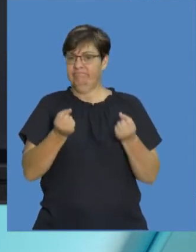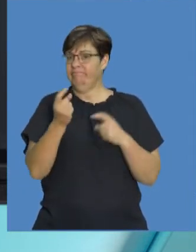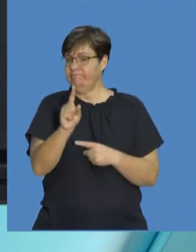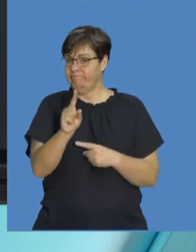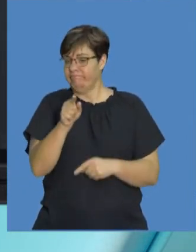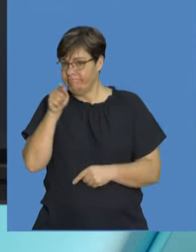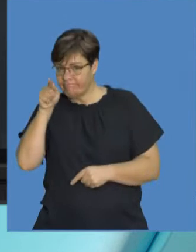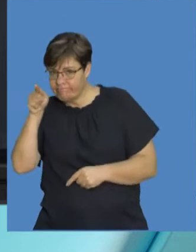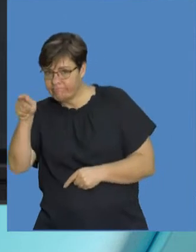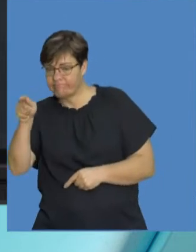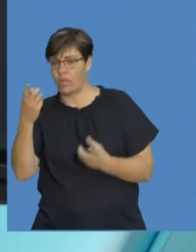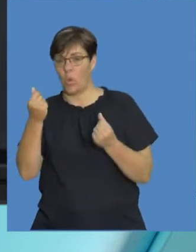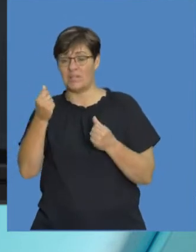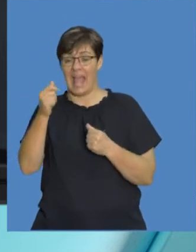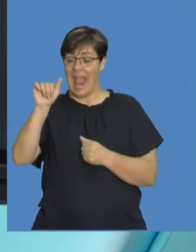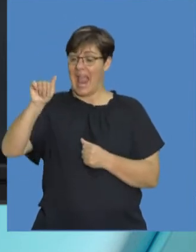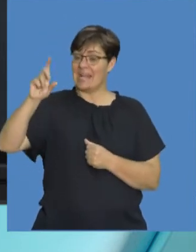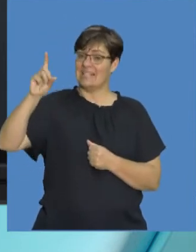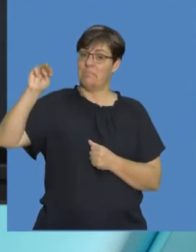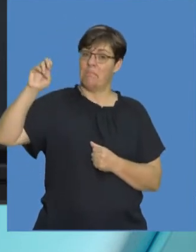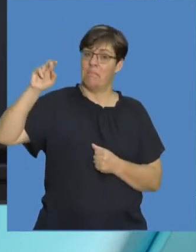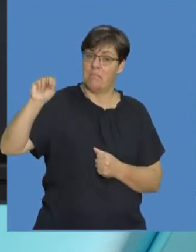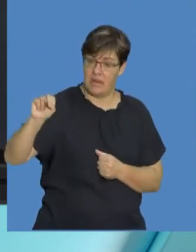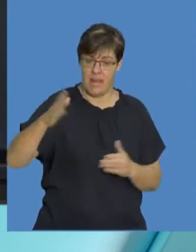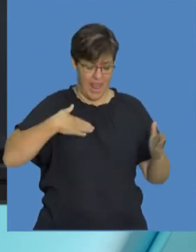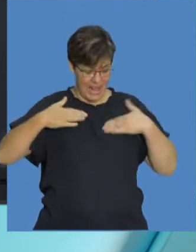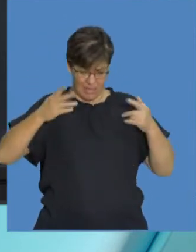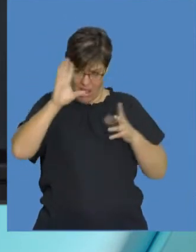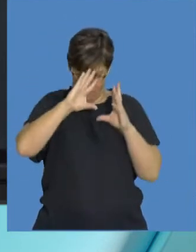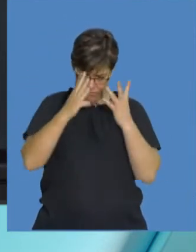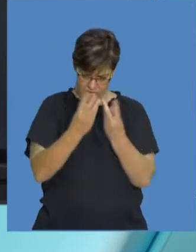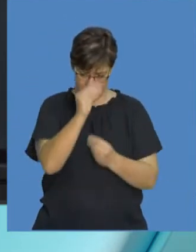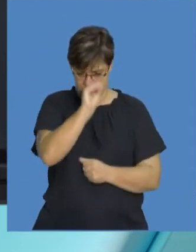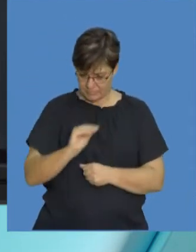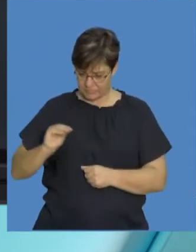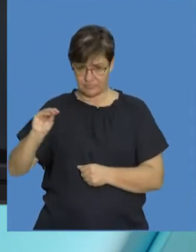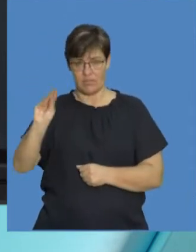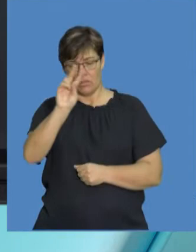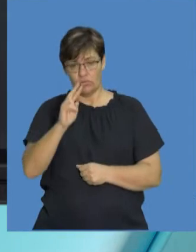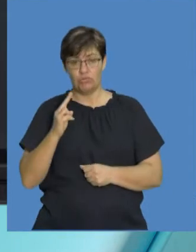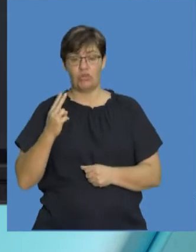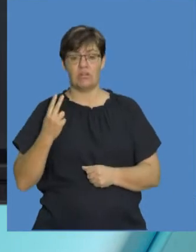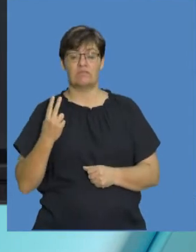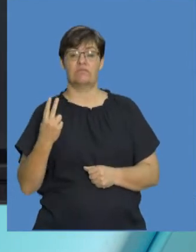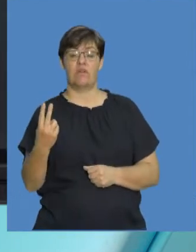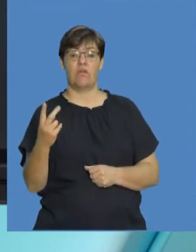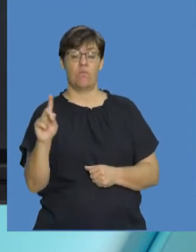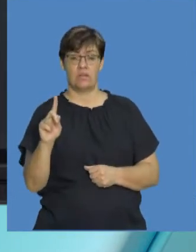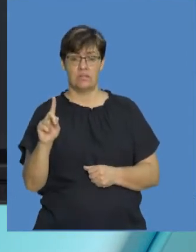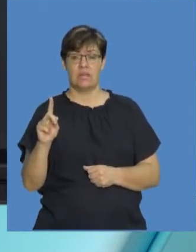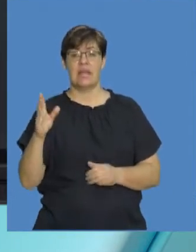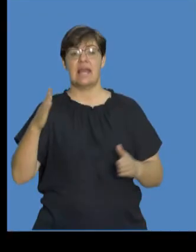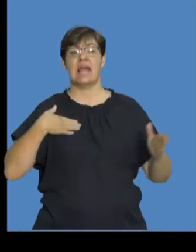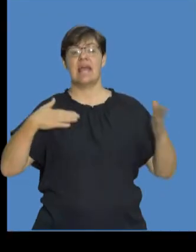take all your admin costs, right, and transfer them into